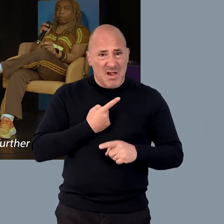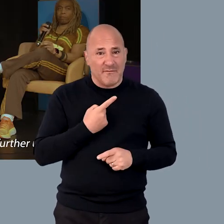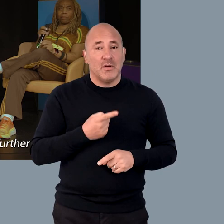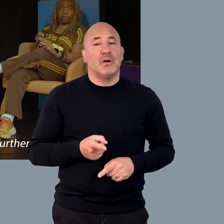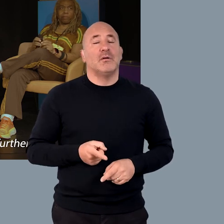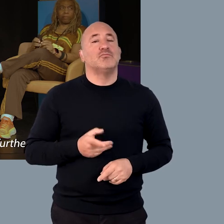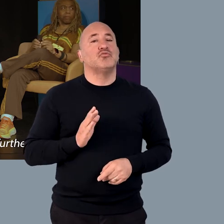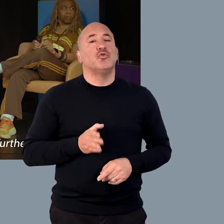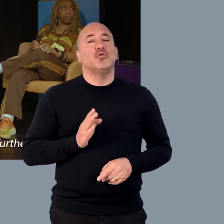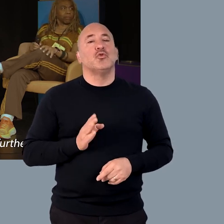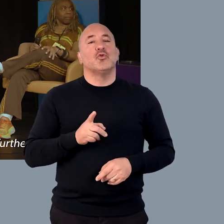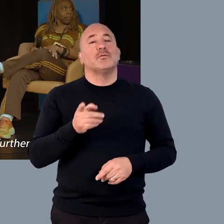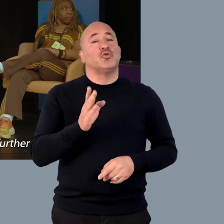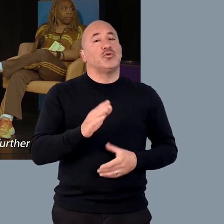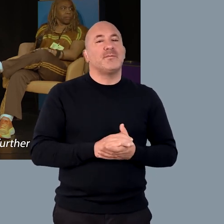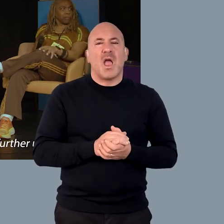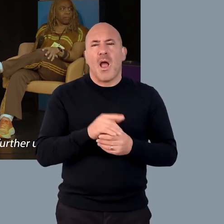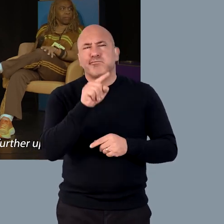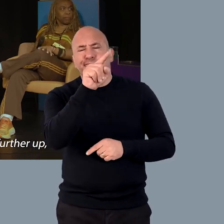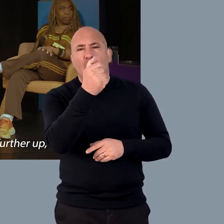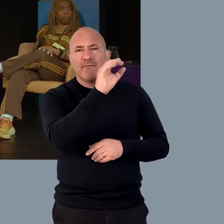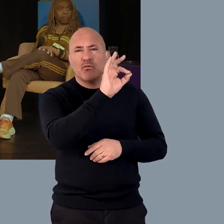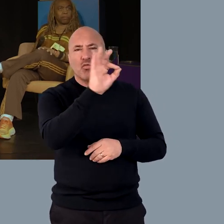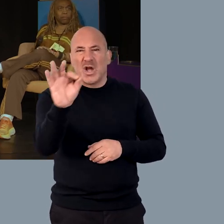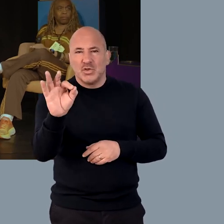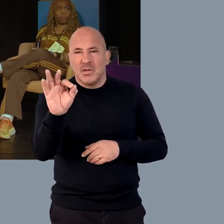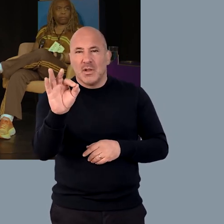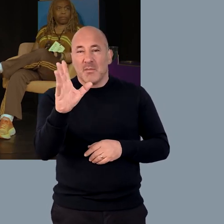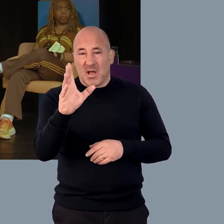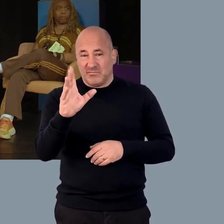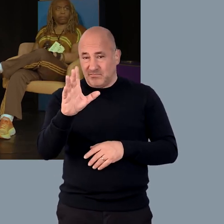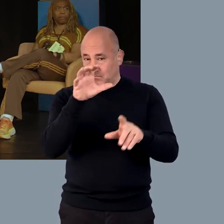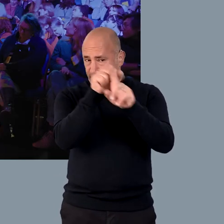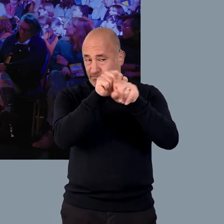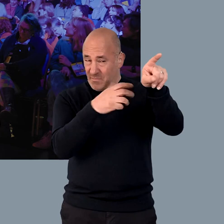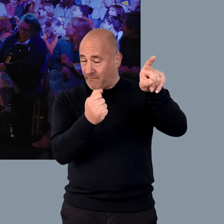True indeed true that um there's a question further up but we have talked to you here